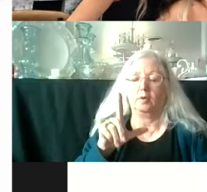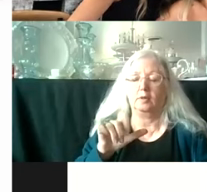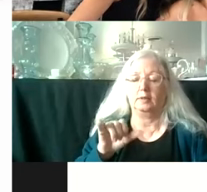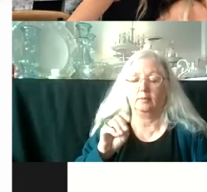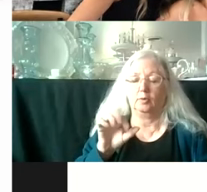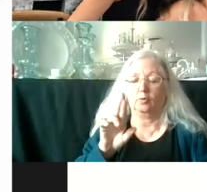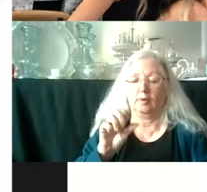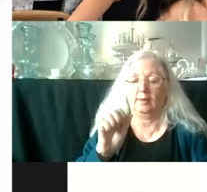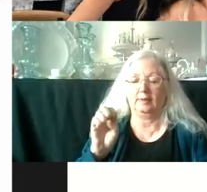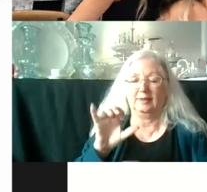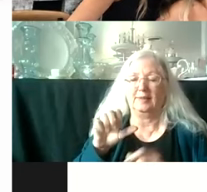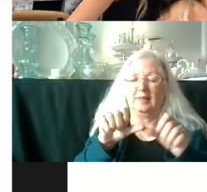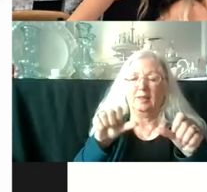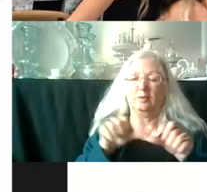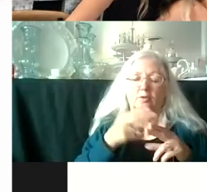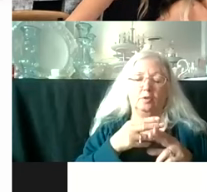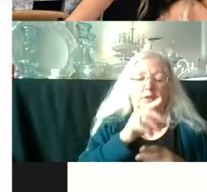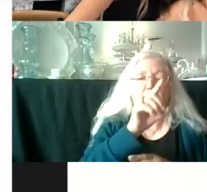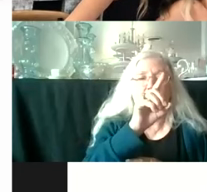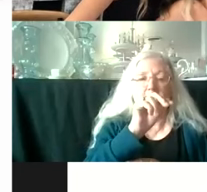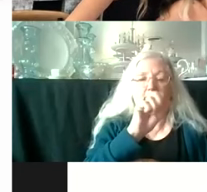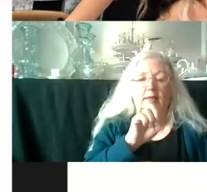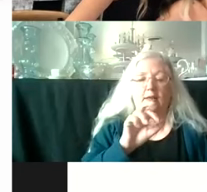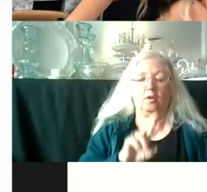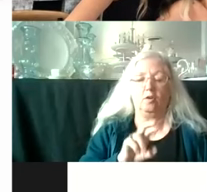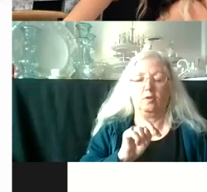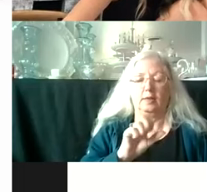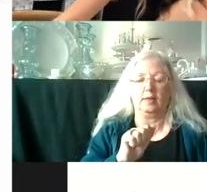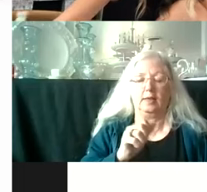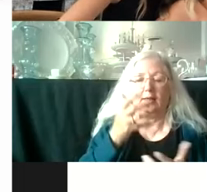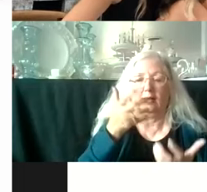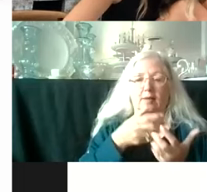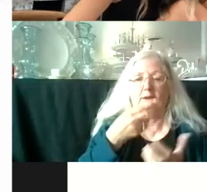region the DNA-RNA hybrid region.